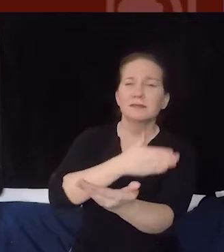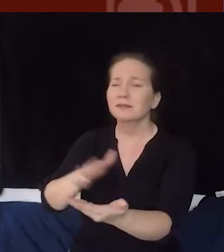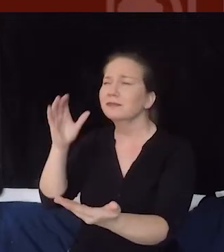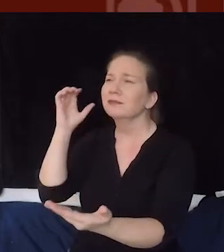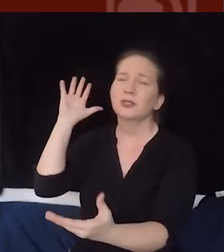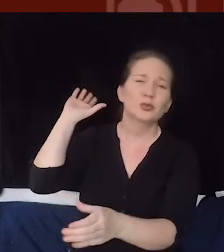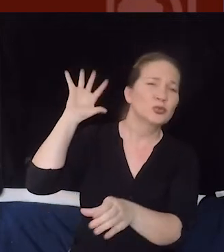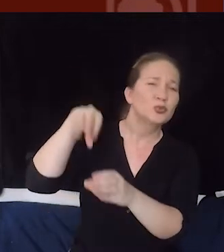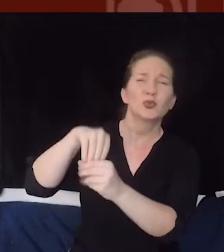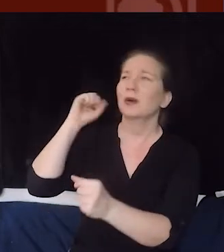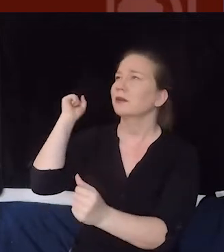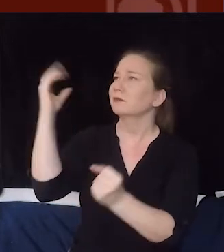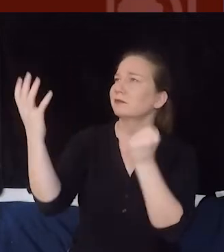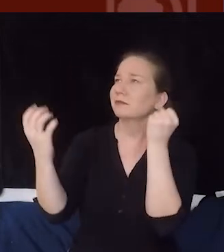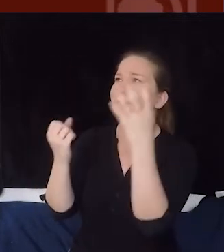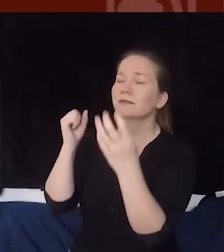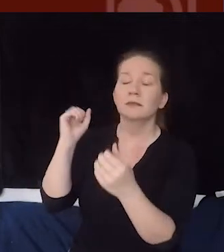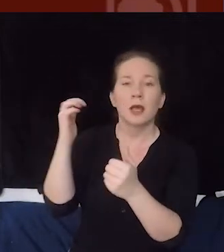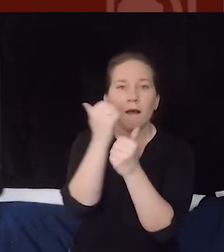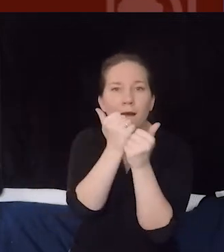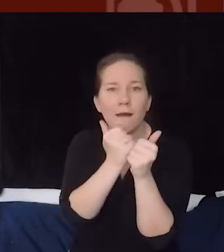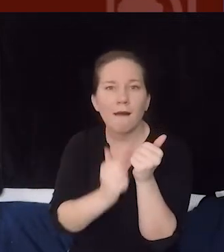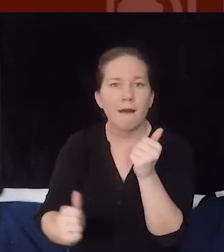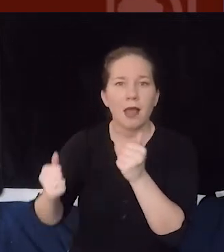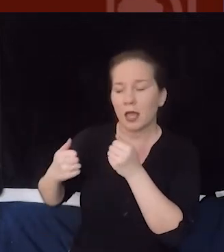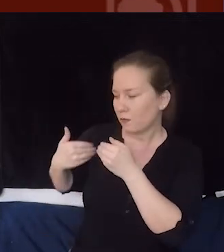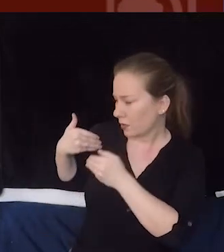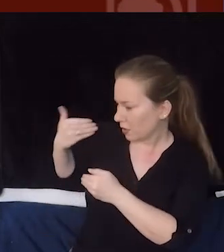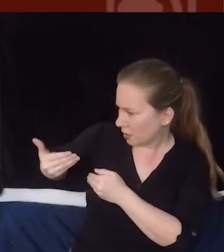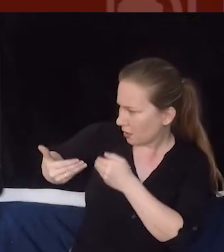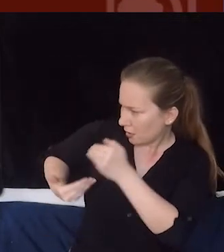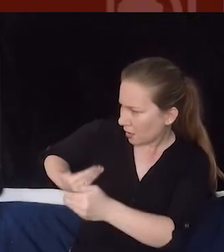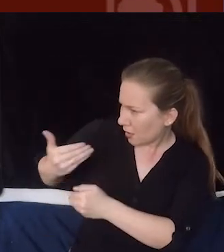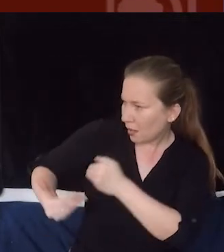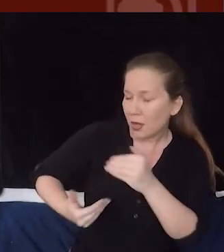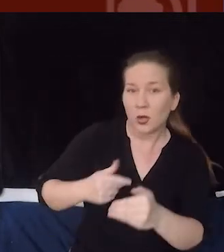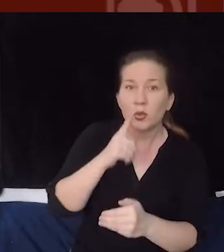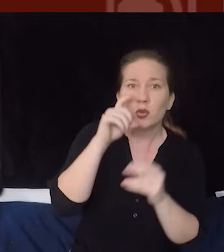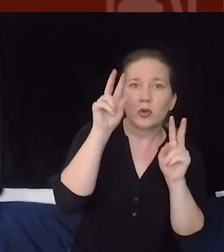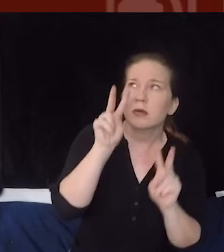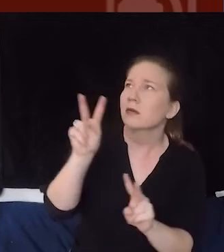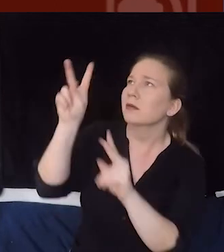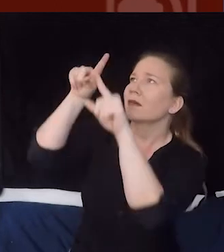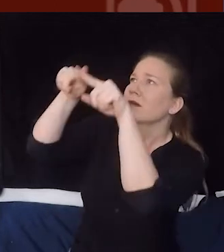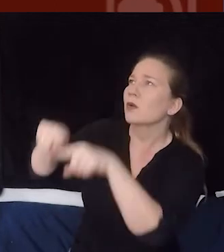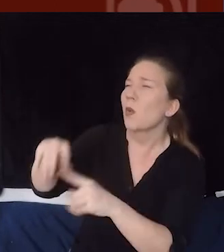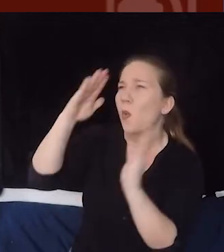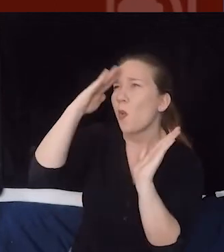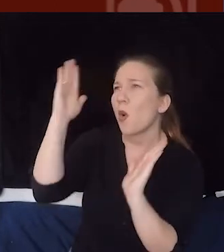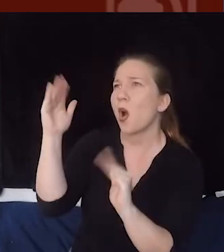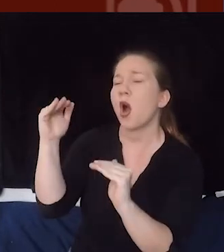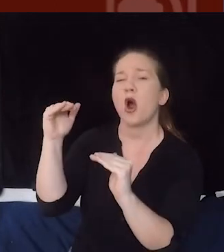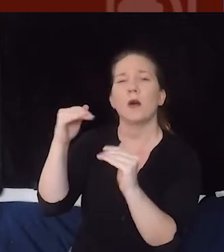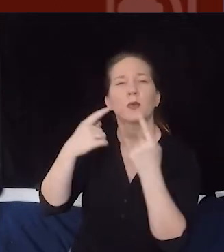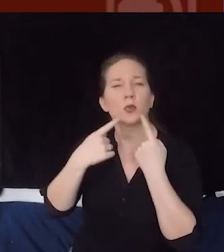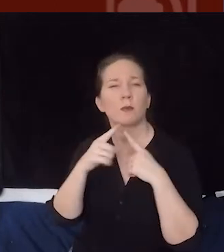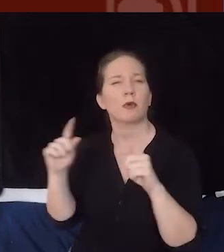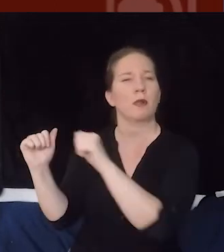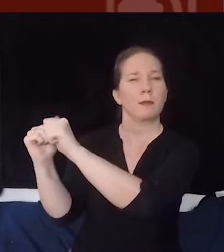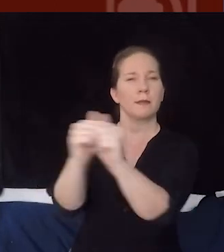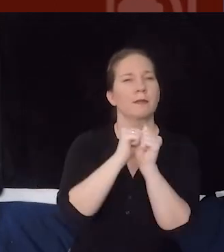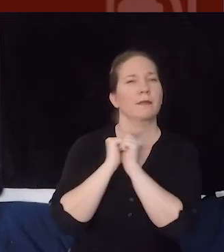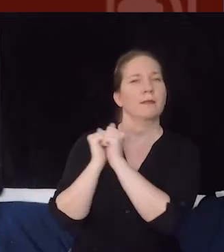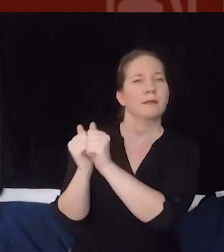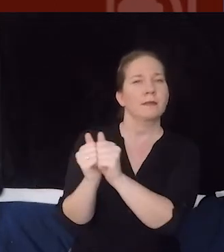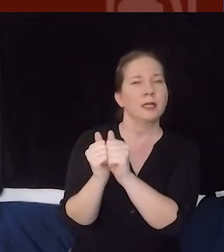with all those in every generation who have looked to you in hope, to proclaim with them your glory in